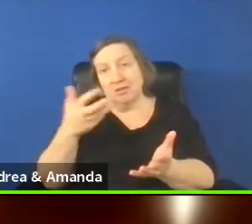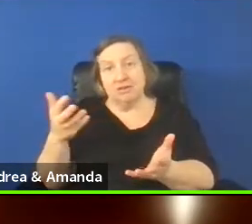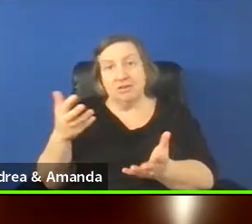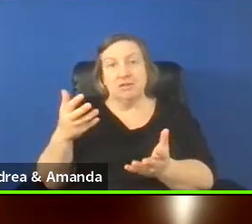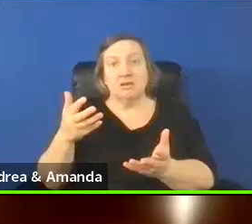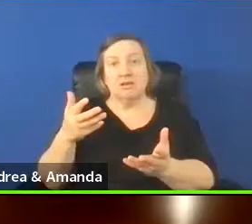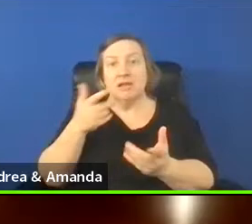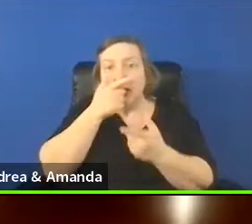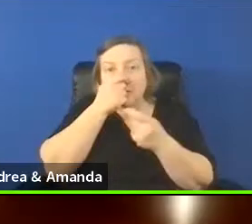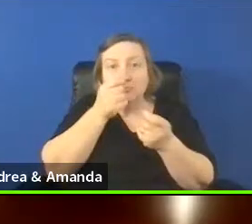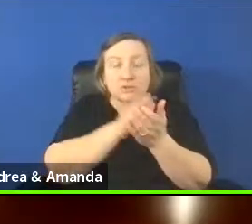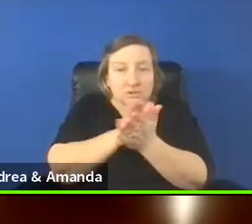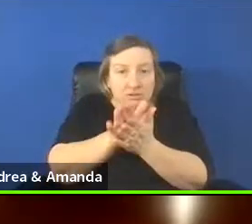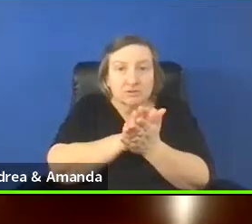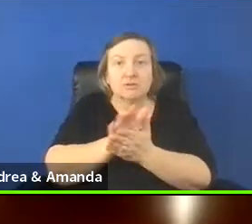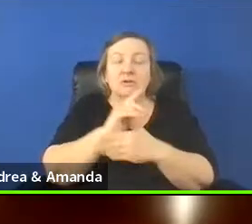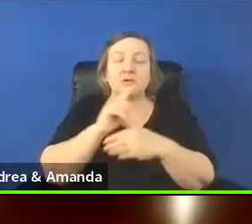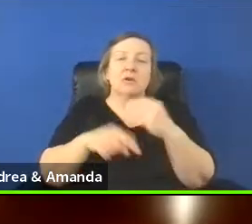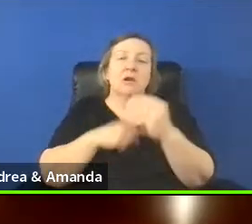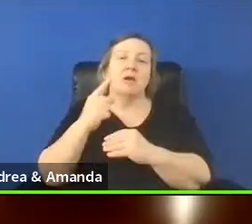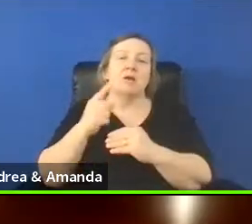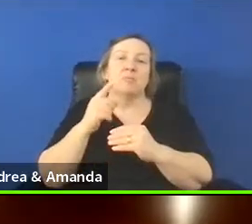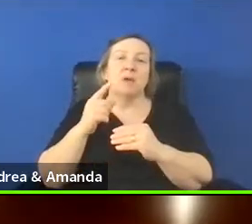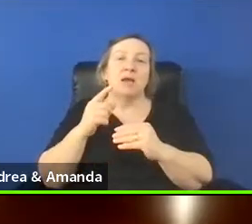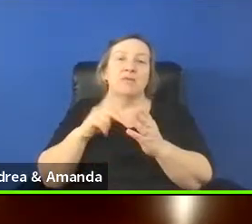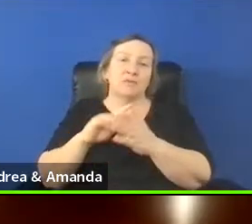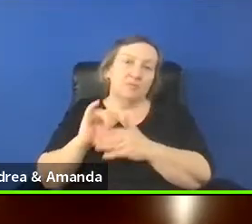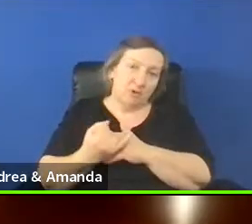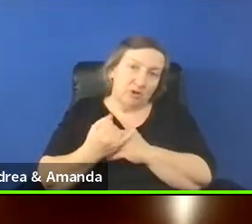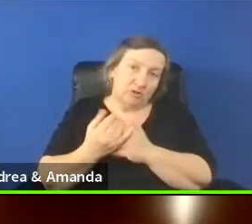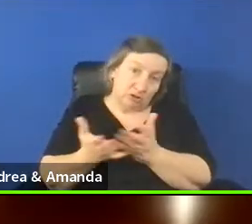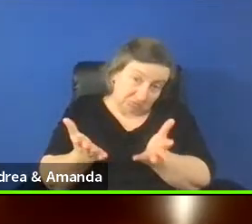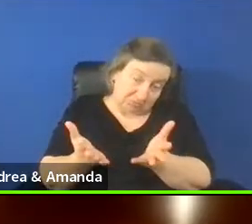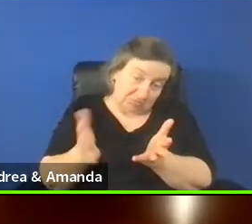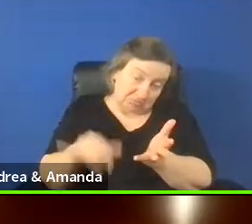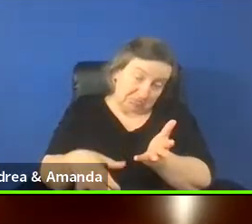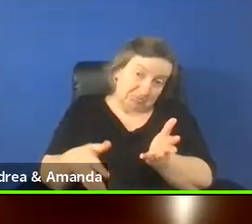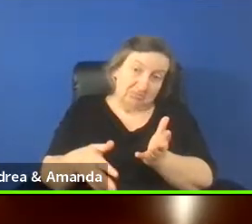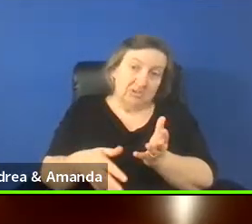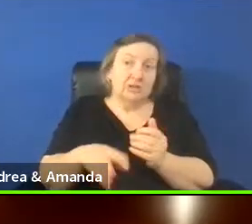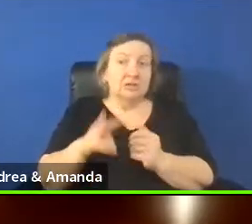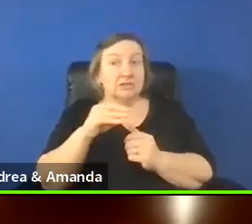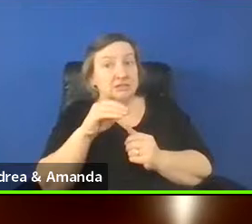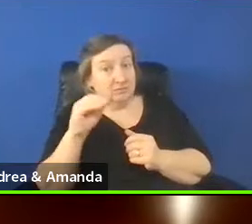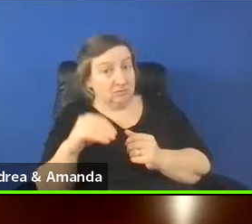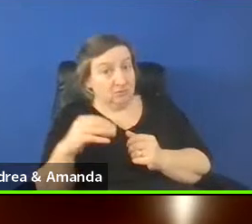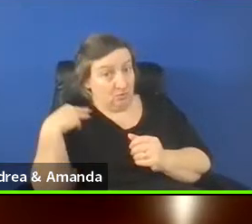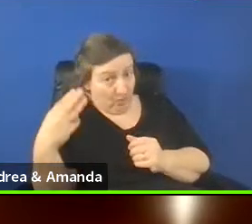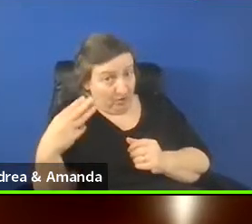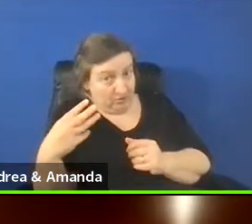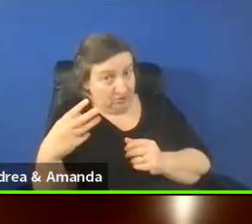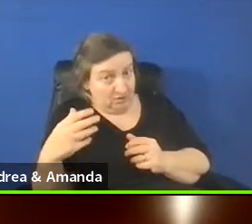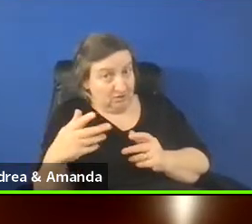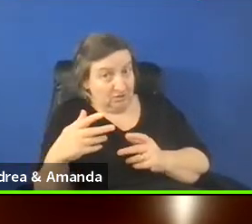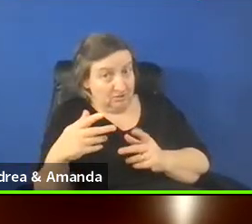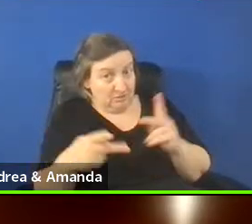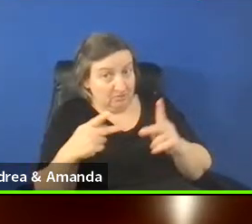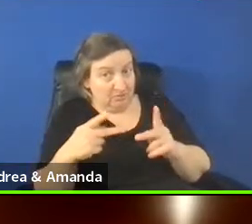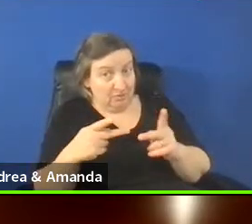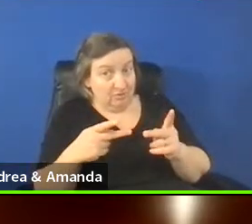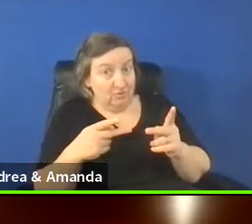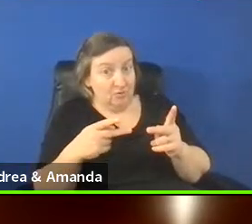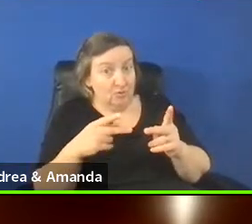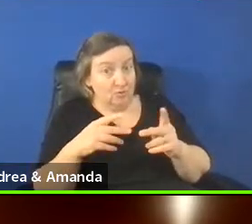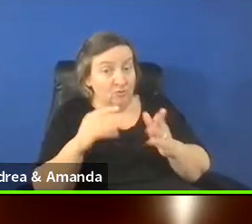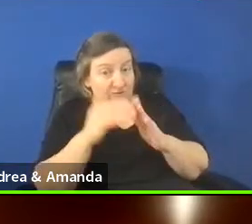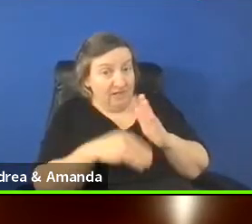and enthusiasm about the project, then that's one So thing. 60% were Washington residents who were, oh, wow.